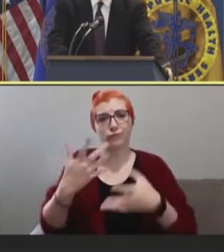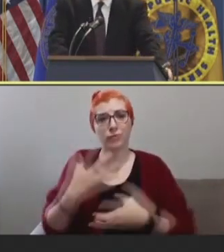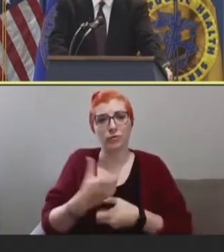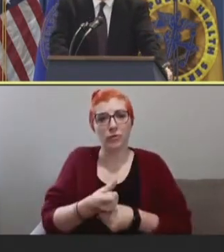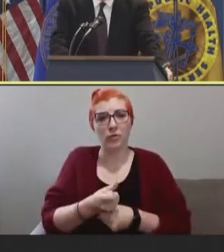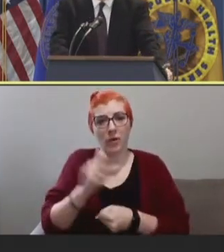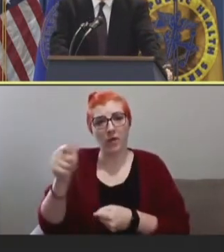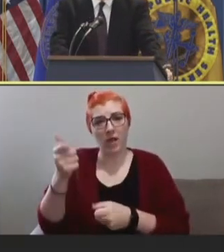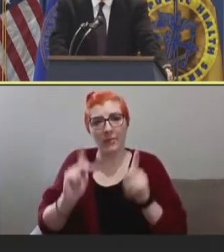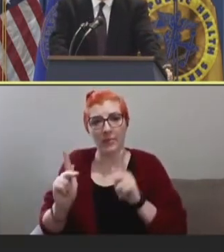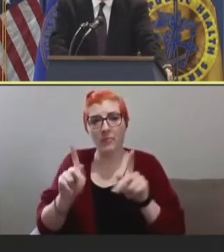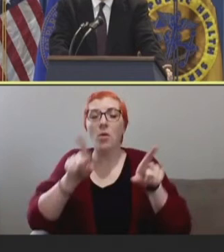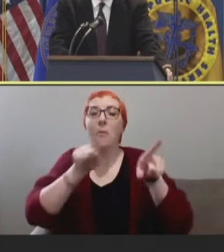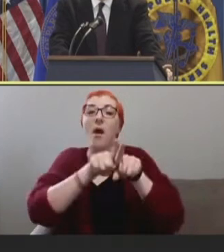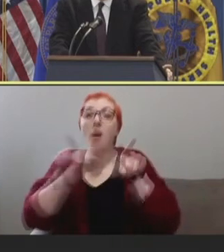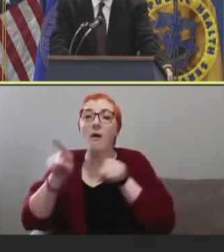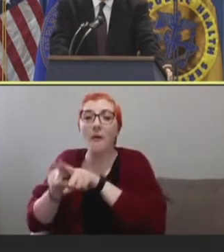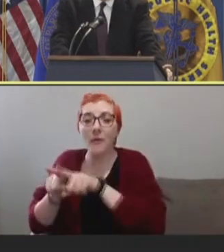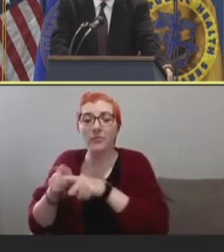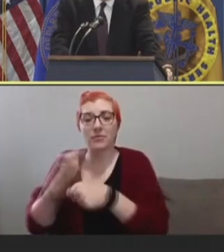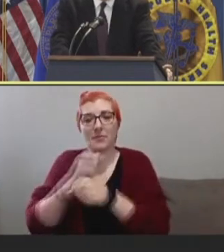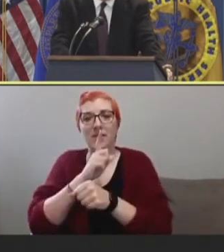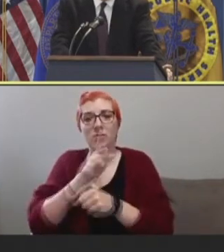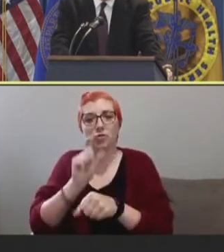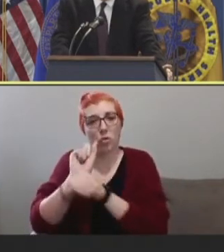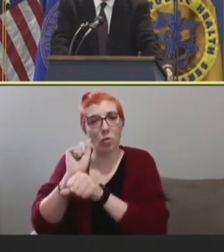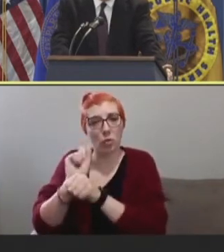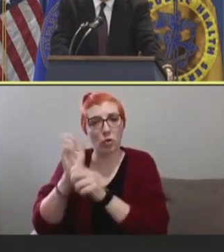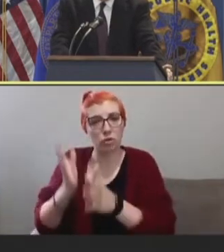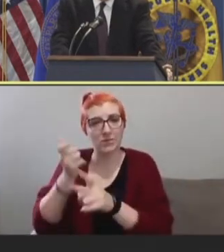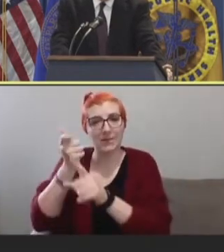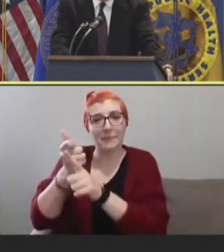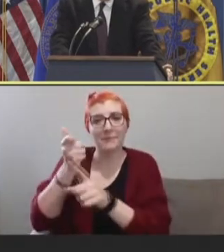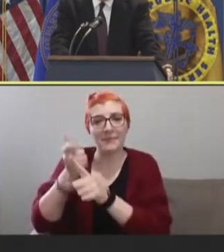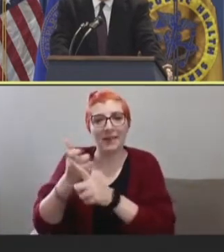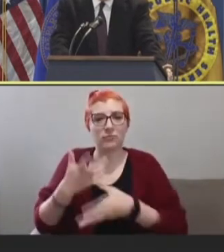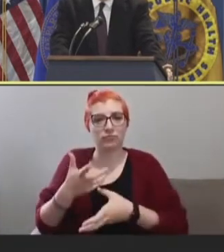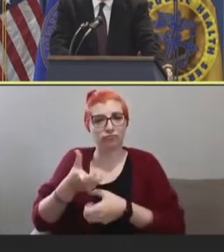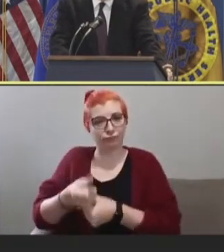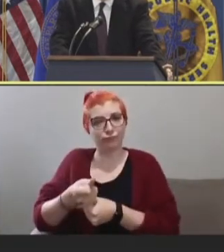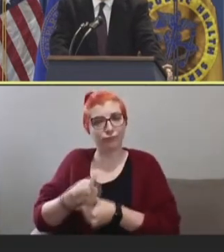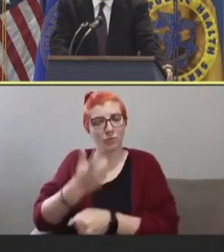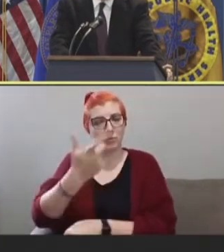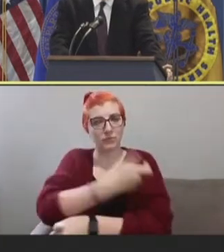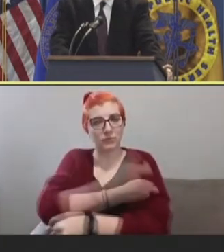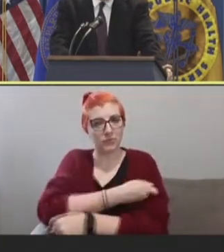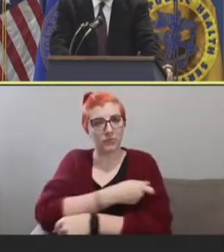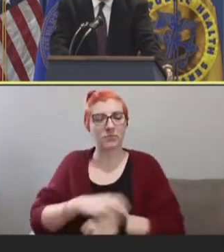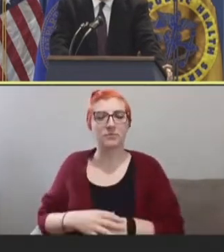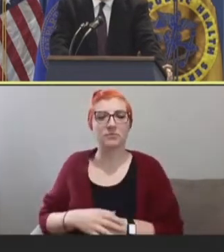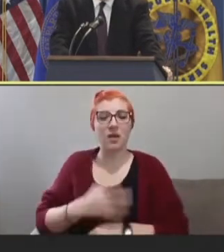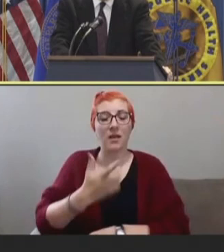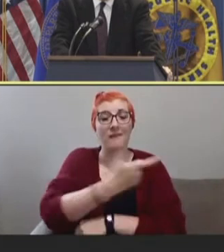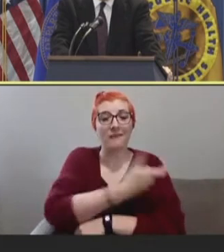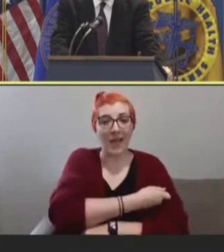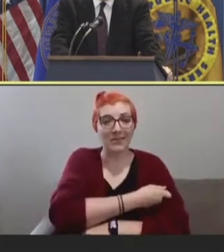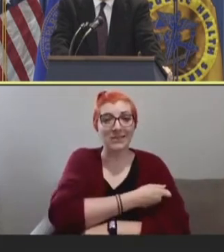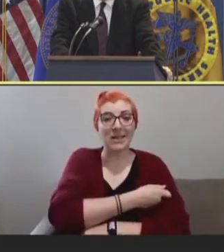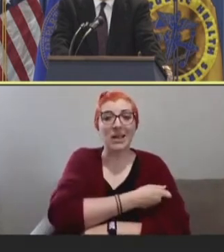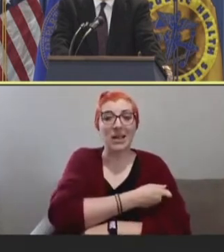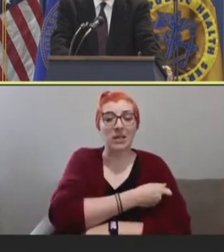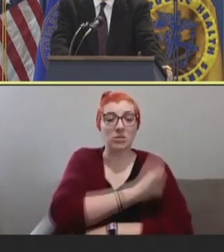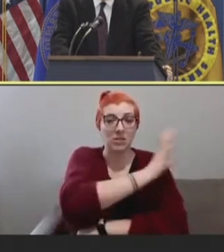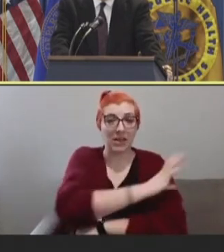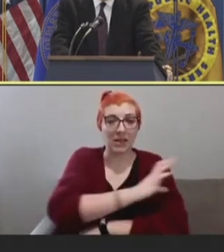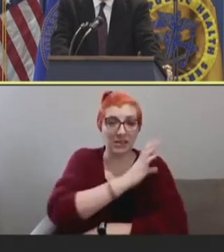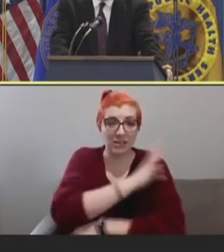providers themselves have confidence in the vaccines they're recommending. Vaccinated clinicians are more likely to